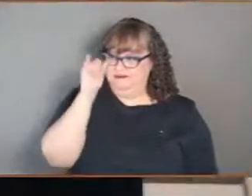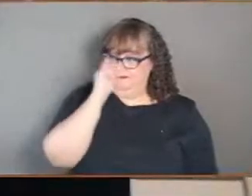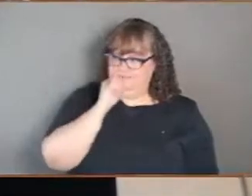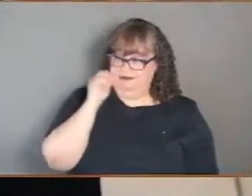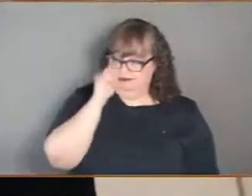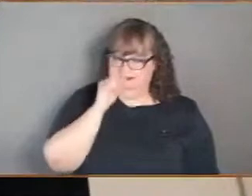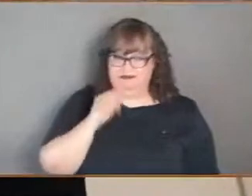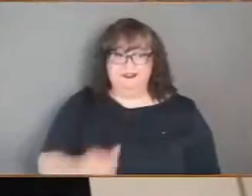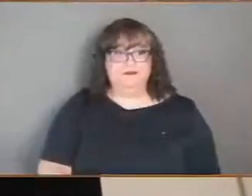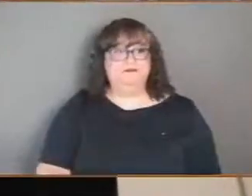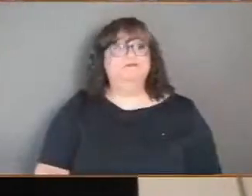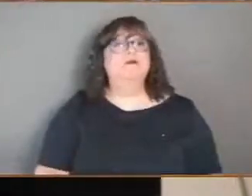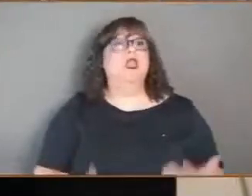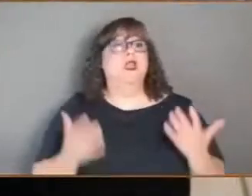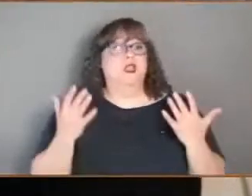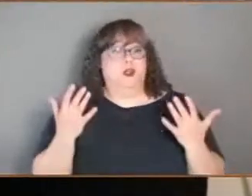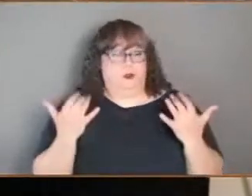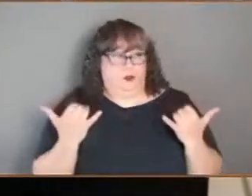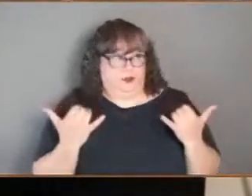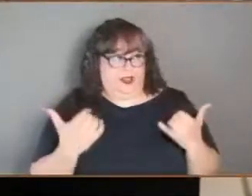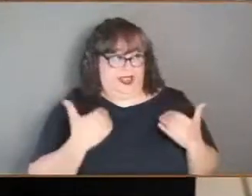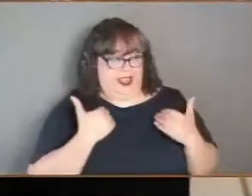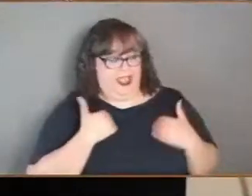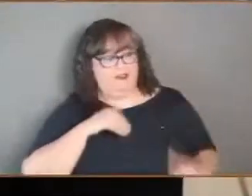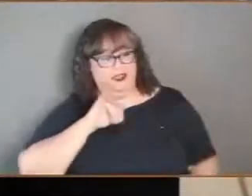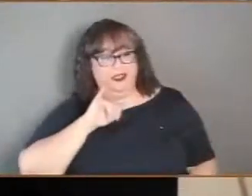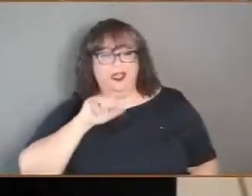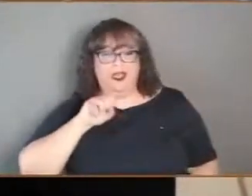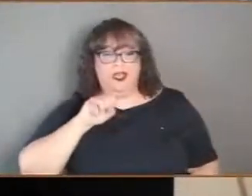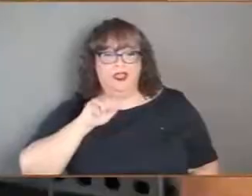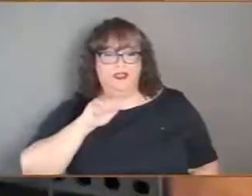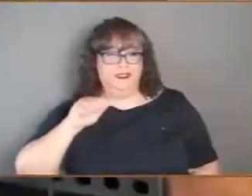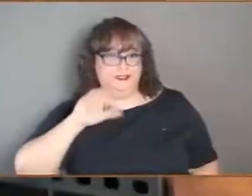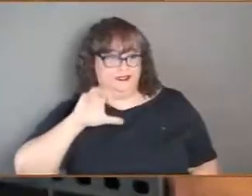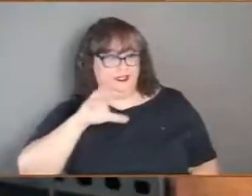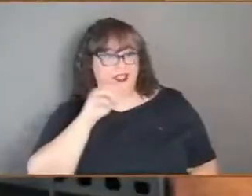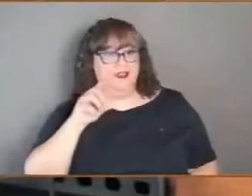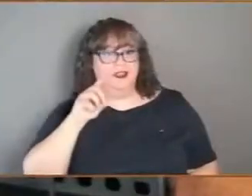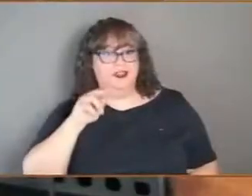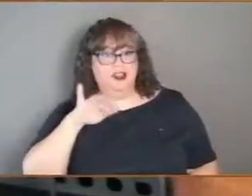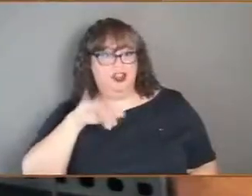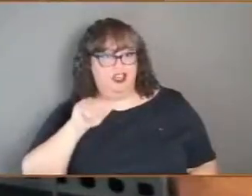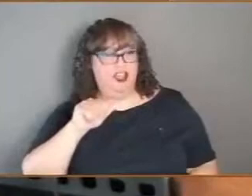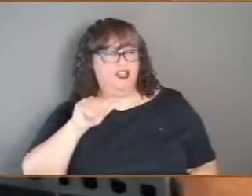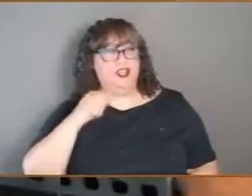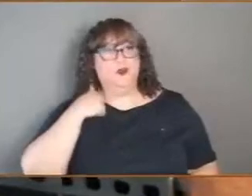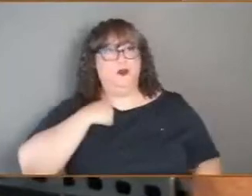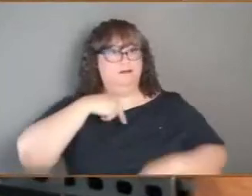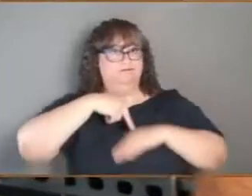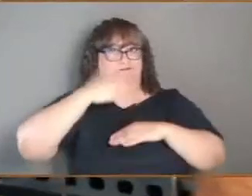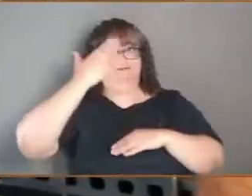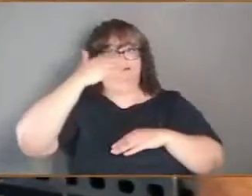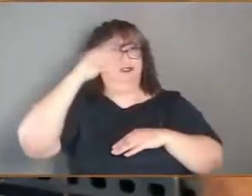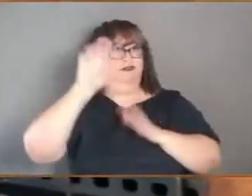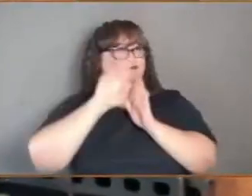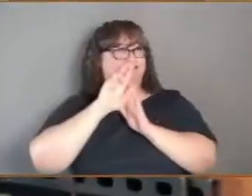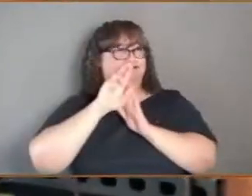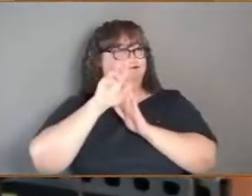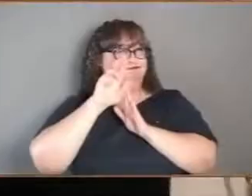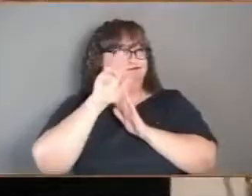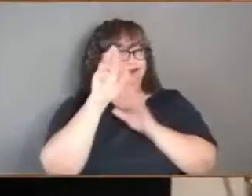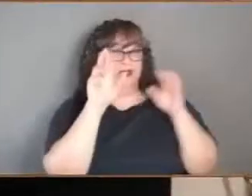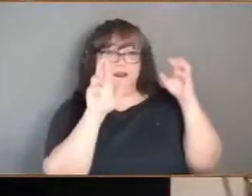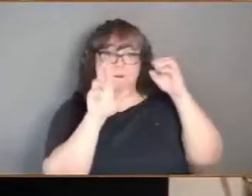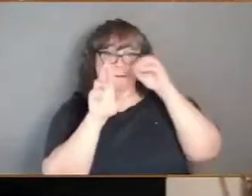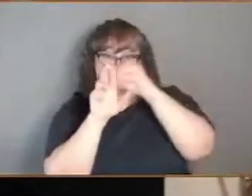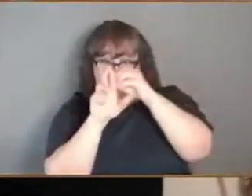I'm joined today by Isaac and Danya, and we're standing directly in front of the Lucy spacecraft atop an Atlas V rocket. We were just talking on the way up